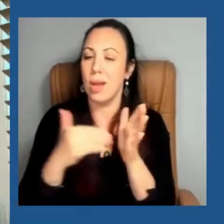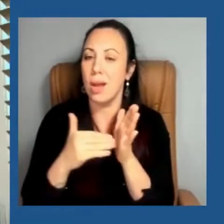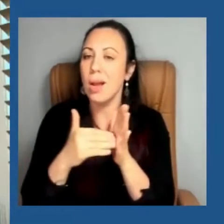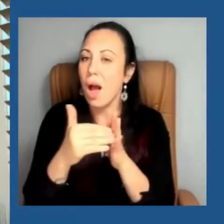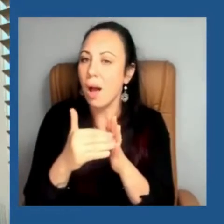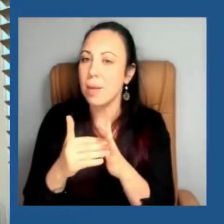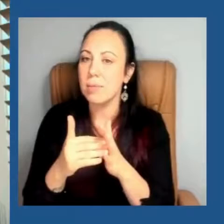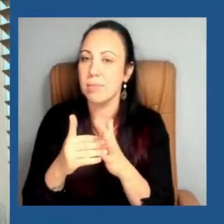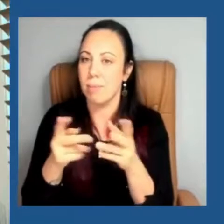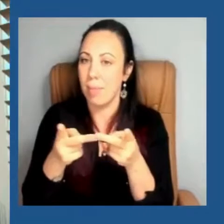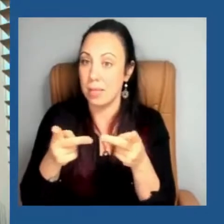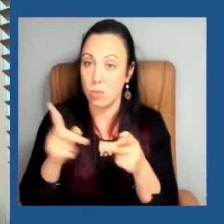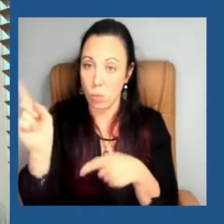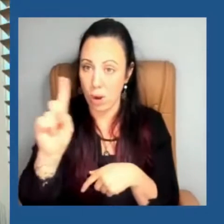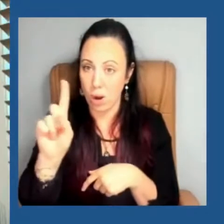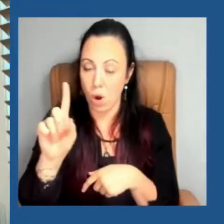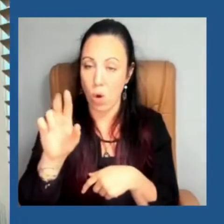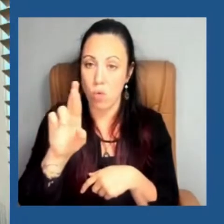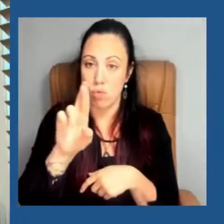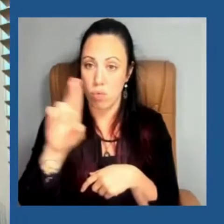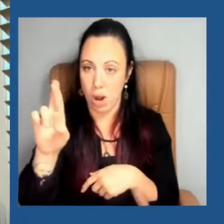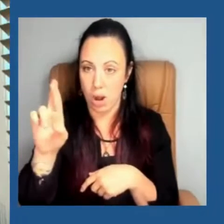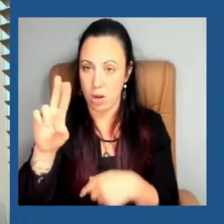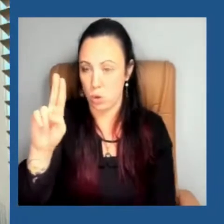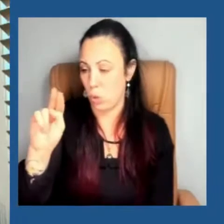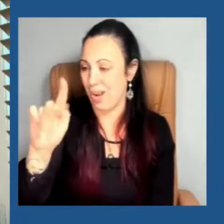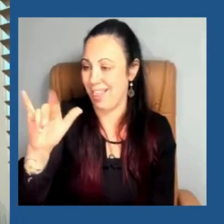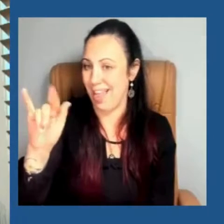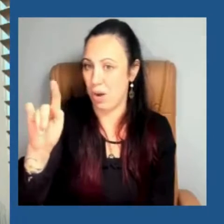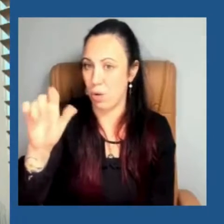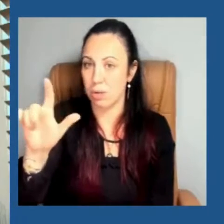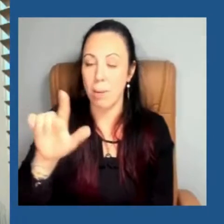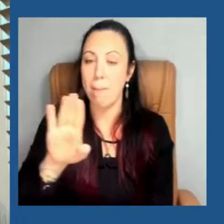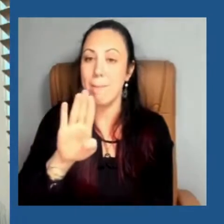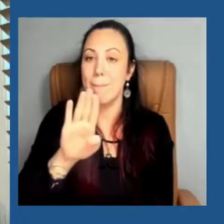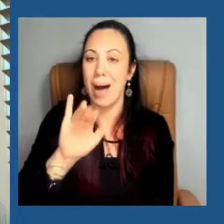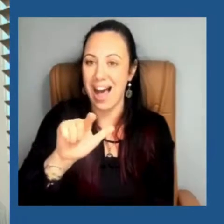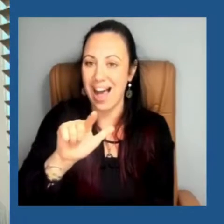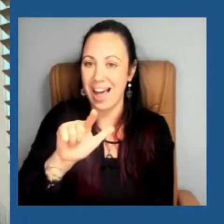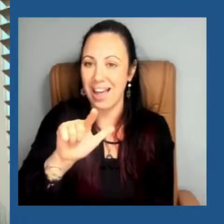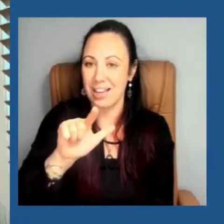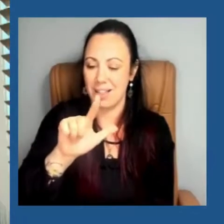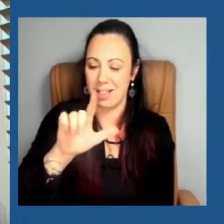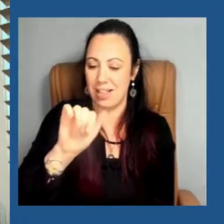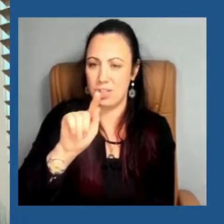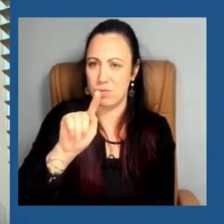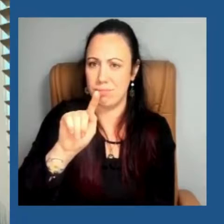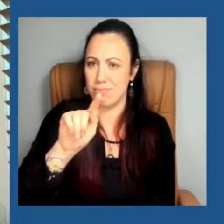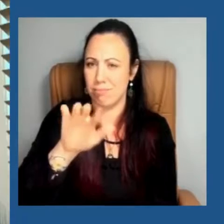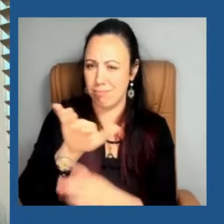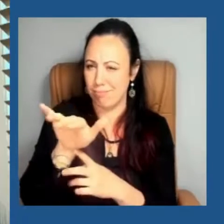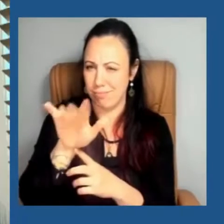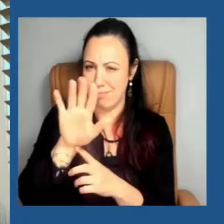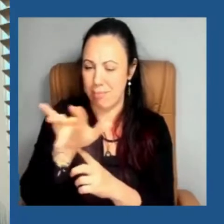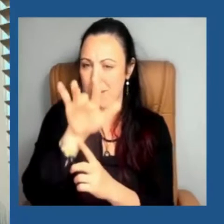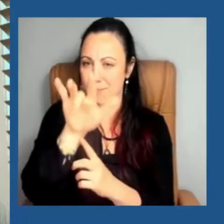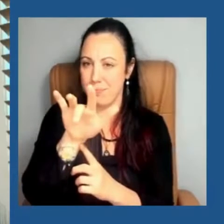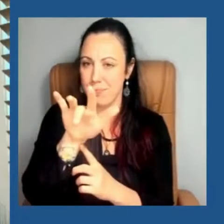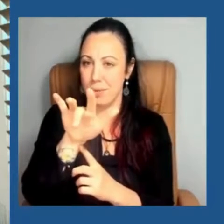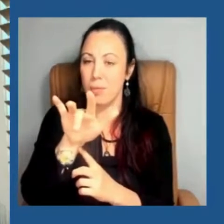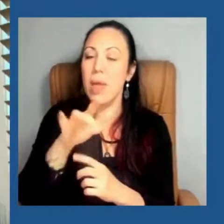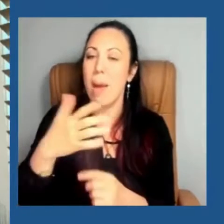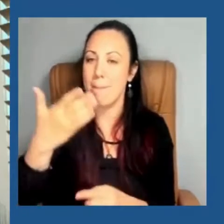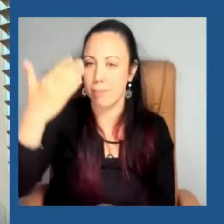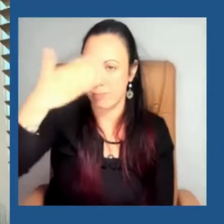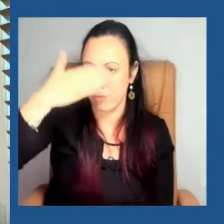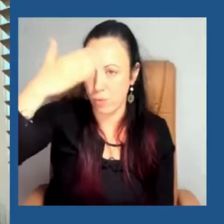placements are right unilateral, bitemporal, and bifrontal. Of these 3 electrode placements,